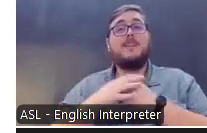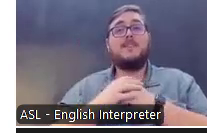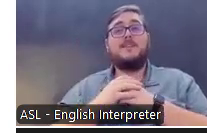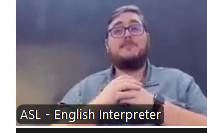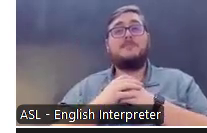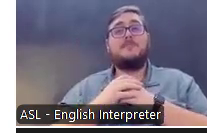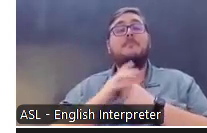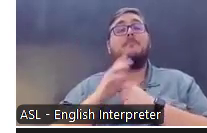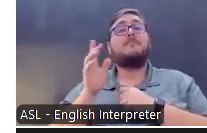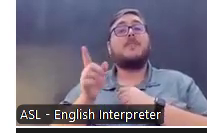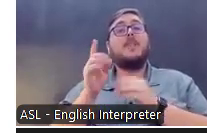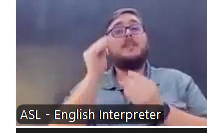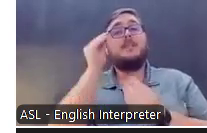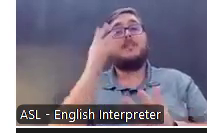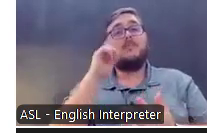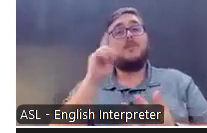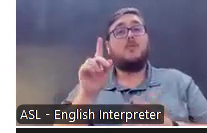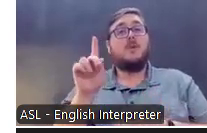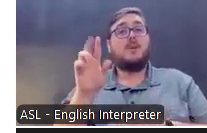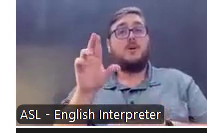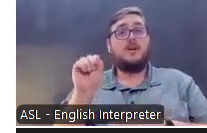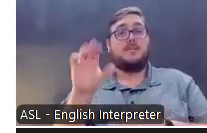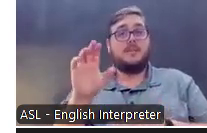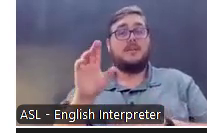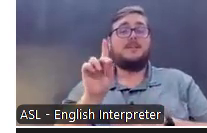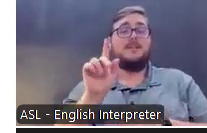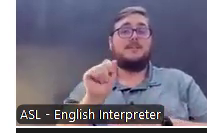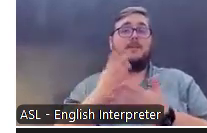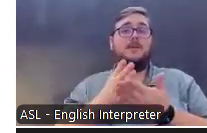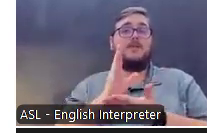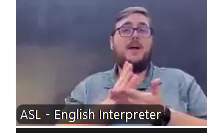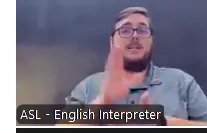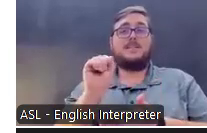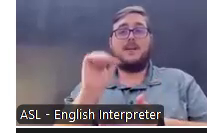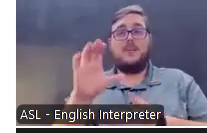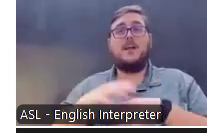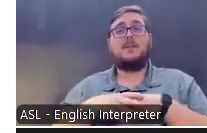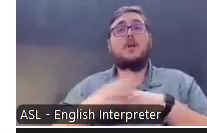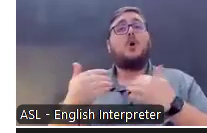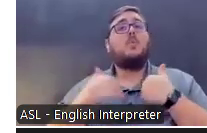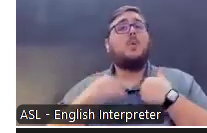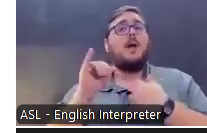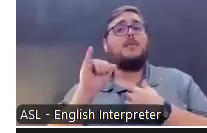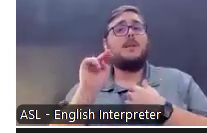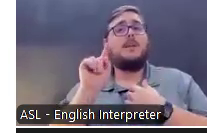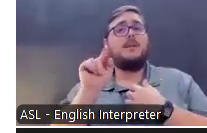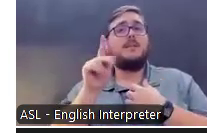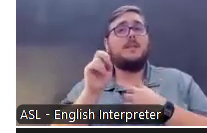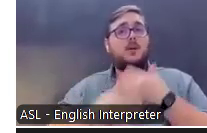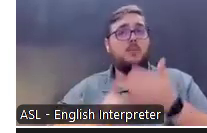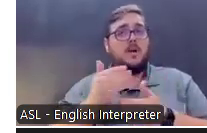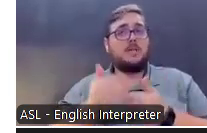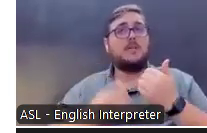Here's information for Disability Rights South Carolina. We do have an intake process if anyone's ever seeking assistance from us.